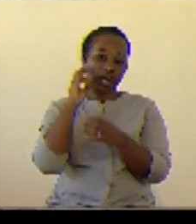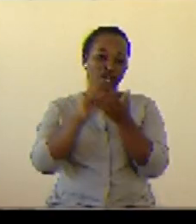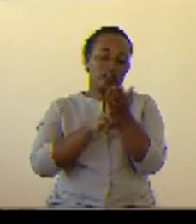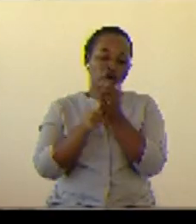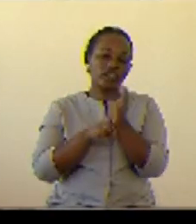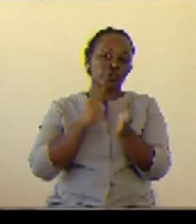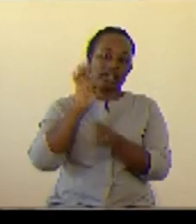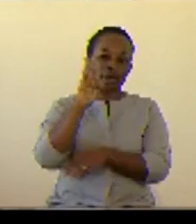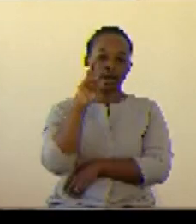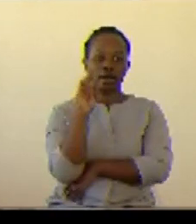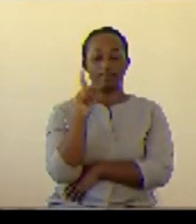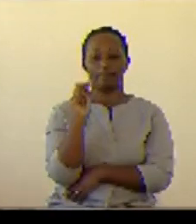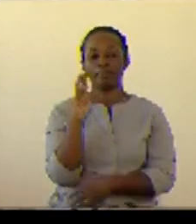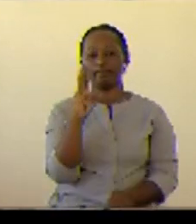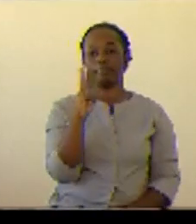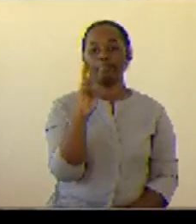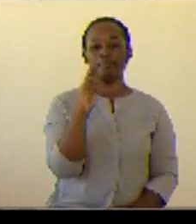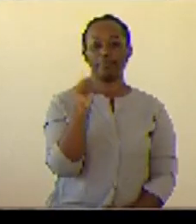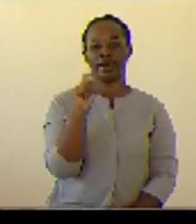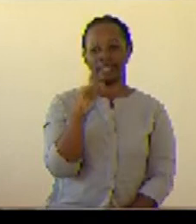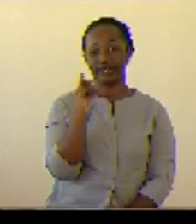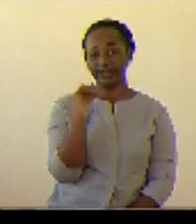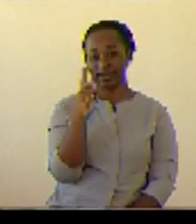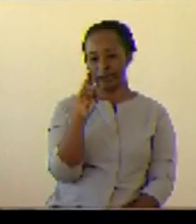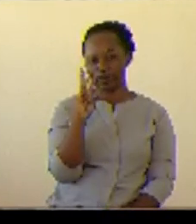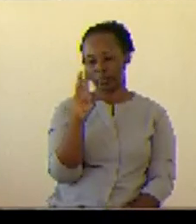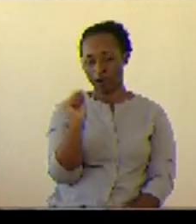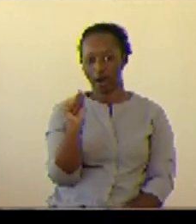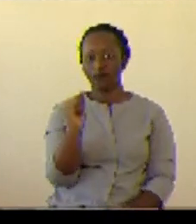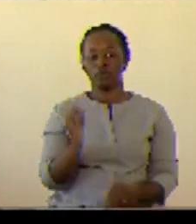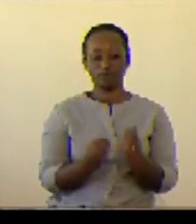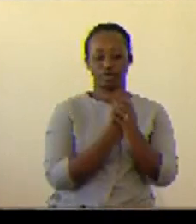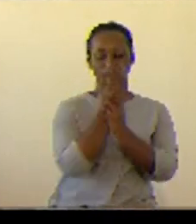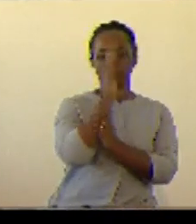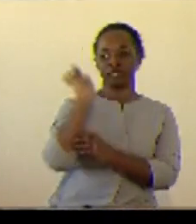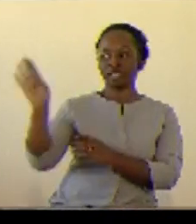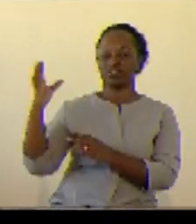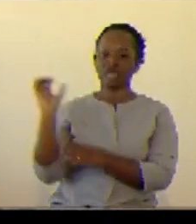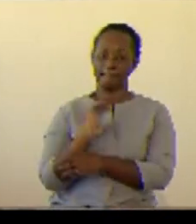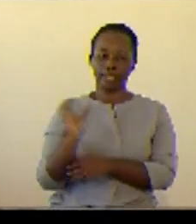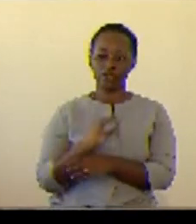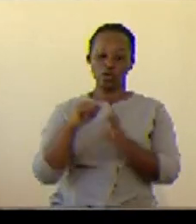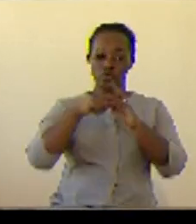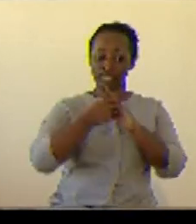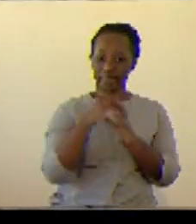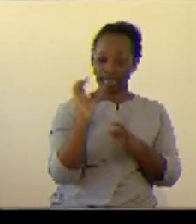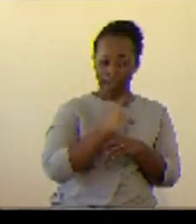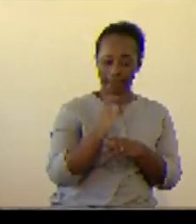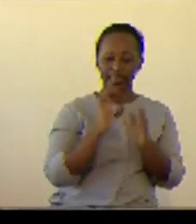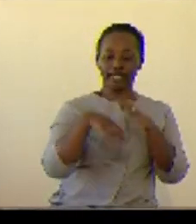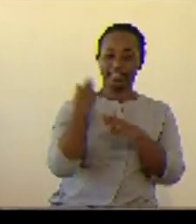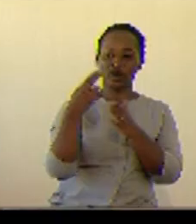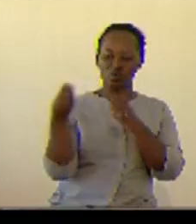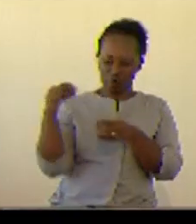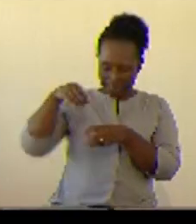Bralirwa to promote its products. You start up a company, then you use the brand name of another company which is already in existence or